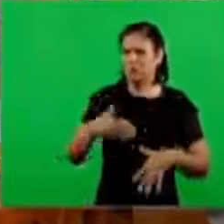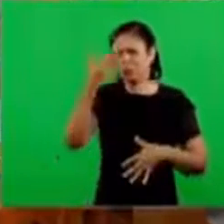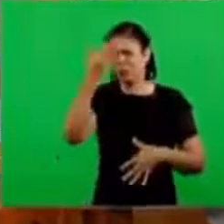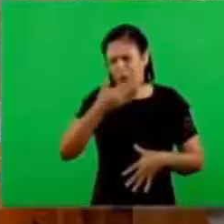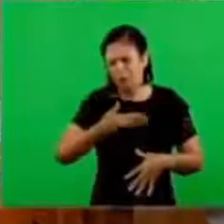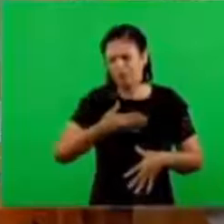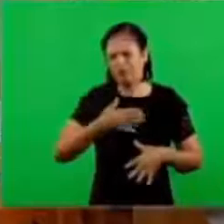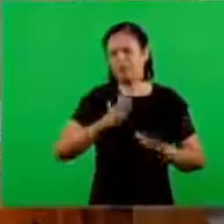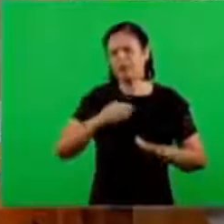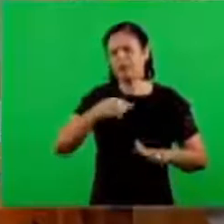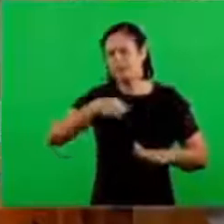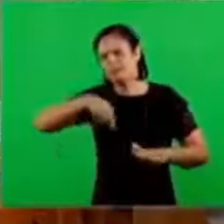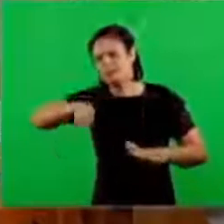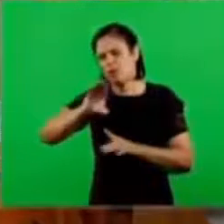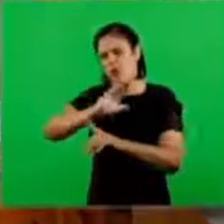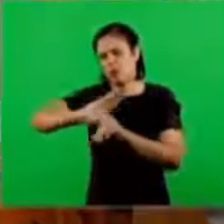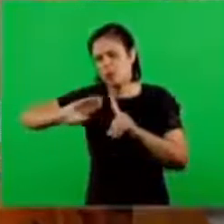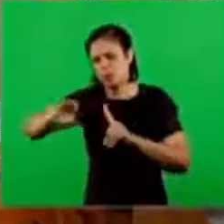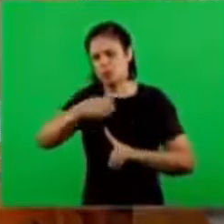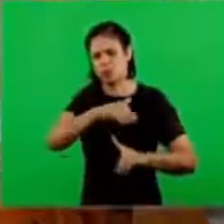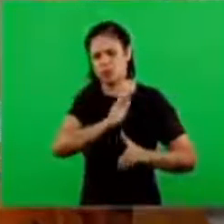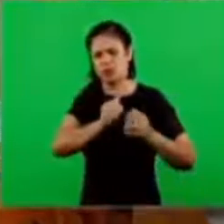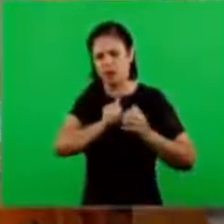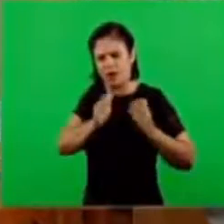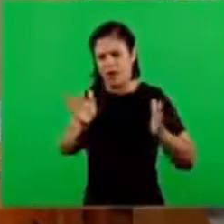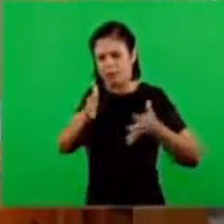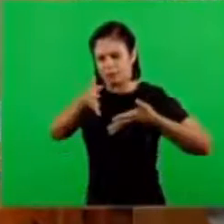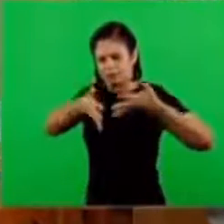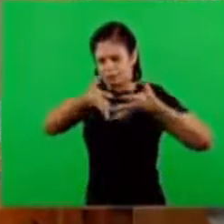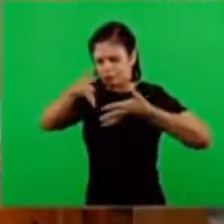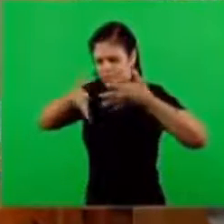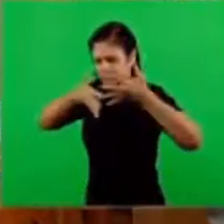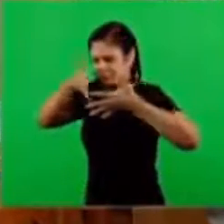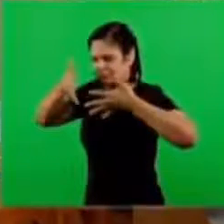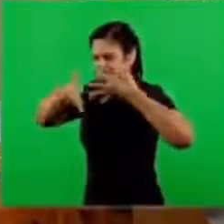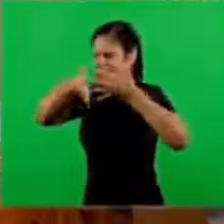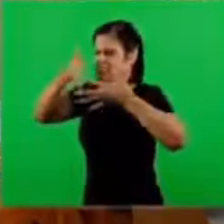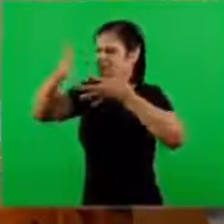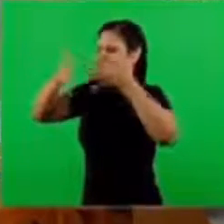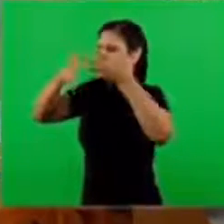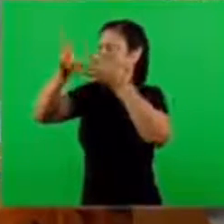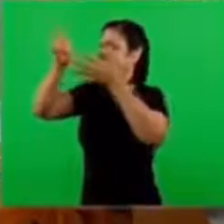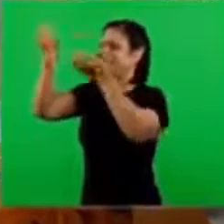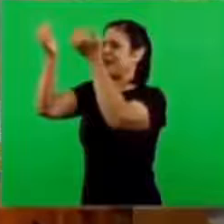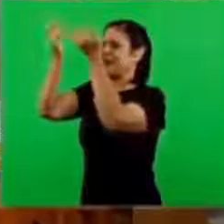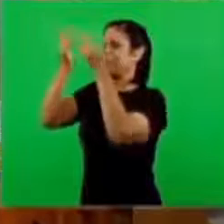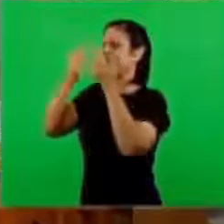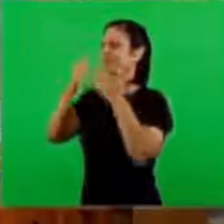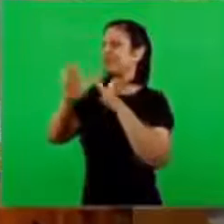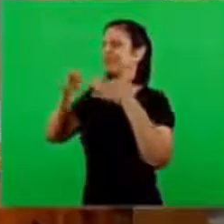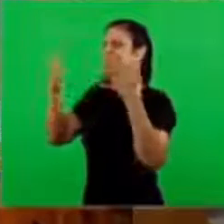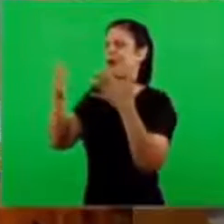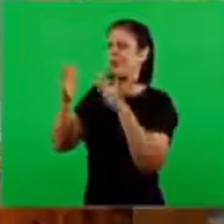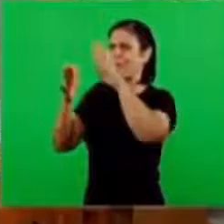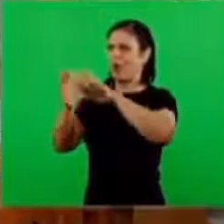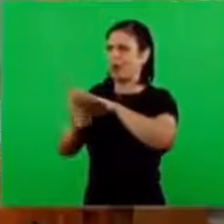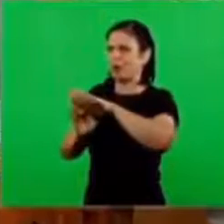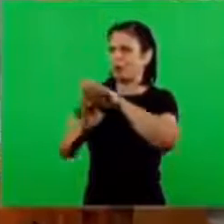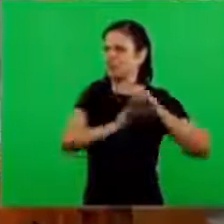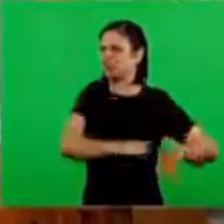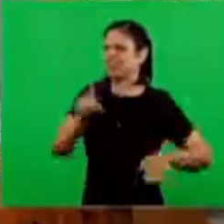house of the Lord, but we're going to leave the affliction outside and give a worship,